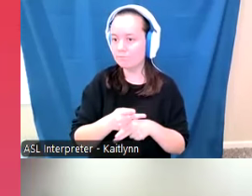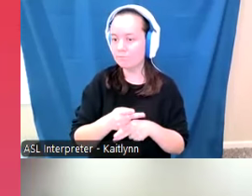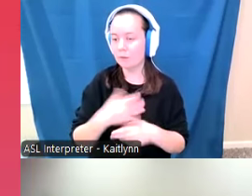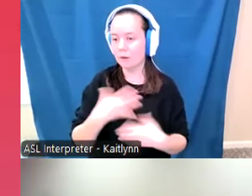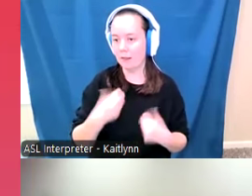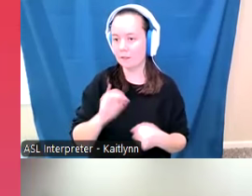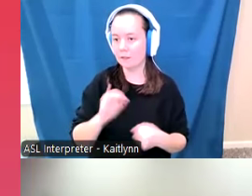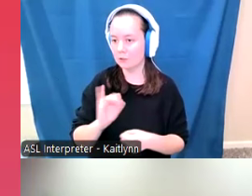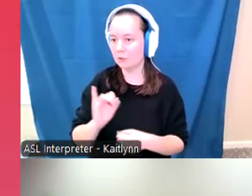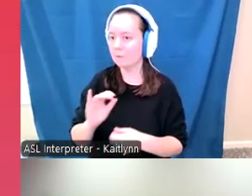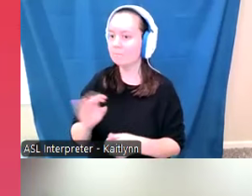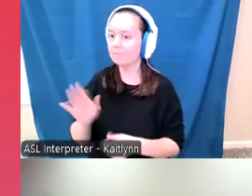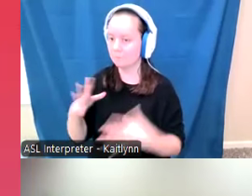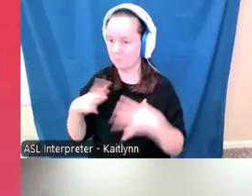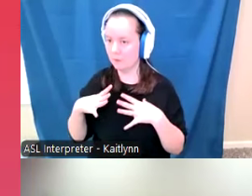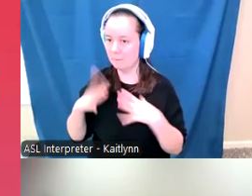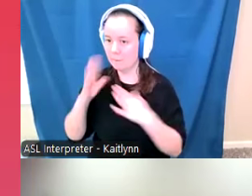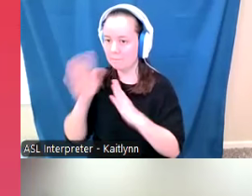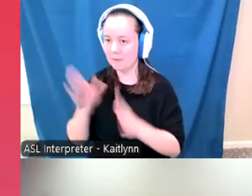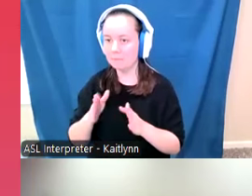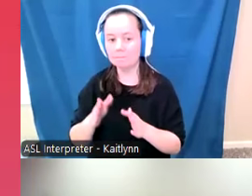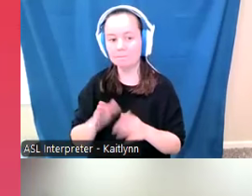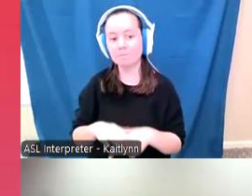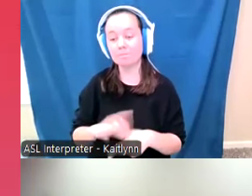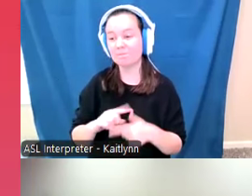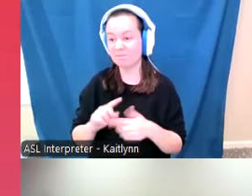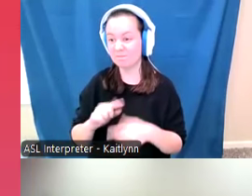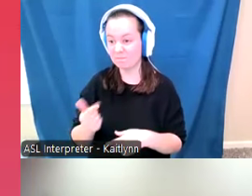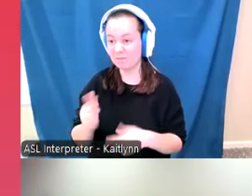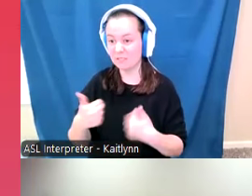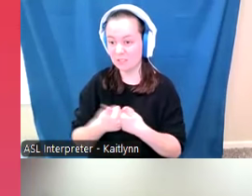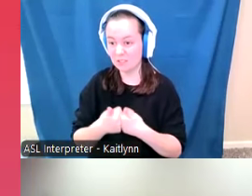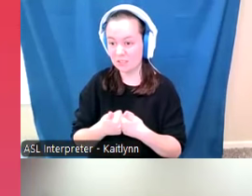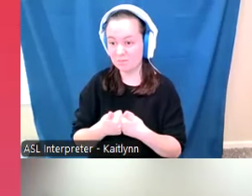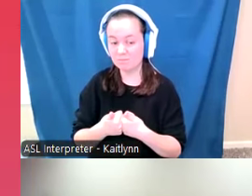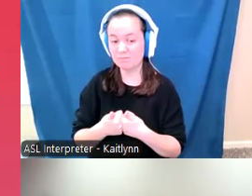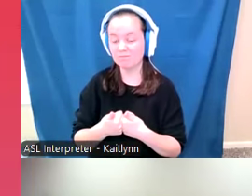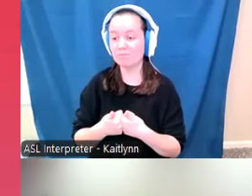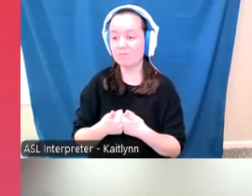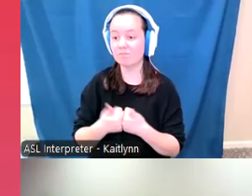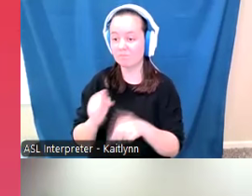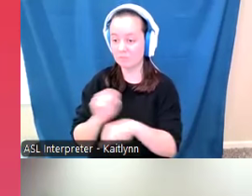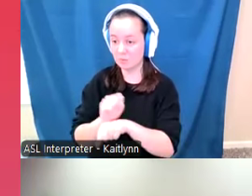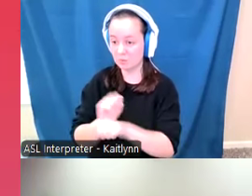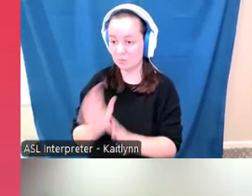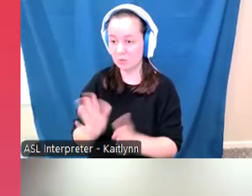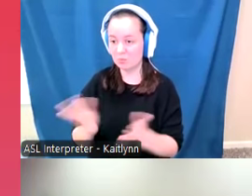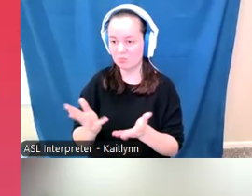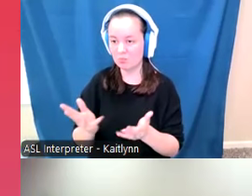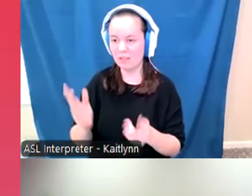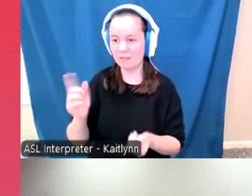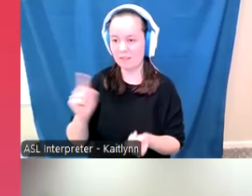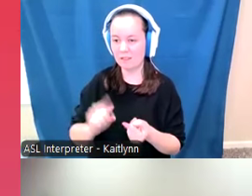Another challenge contributing to the inadequate support for direct care professionals is that there is a lack of consistent,